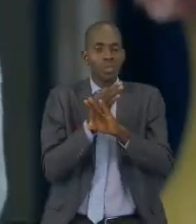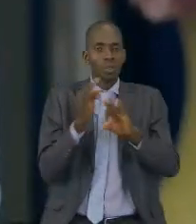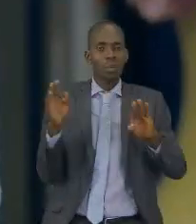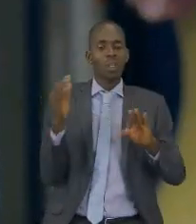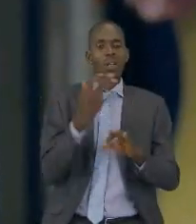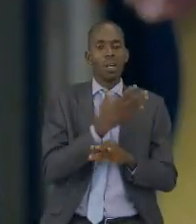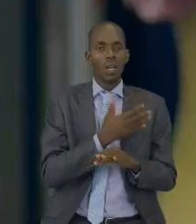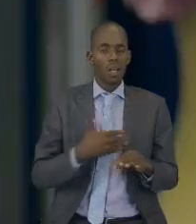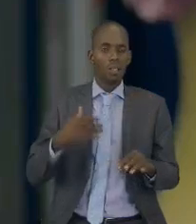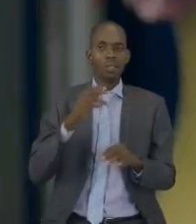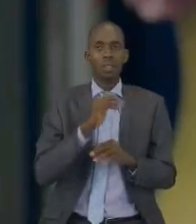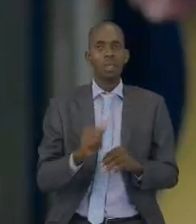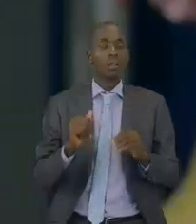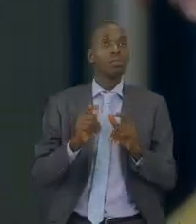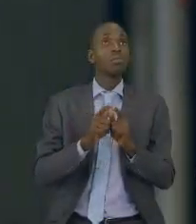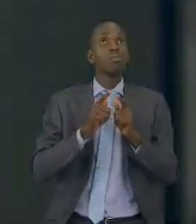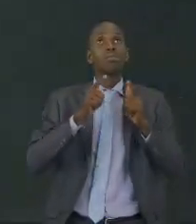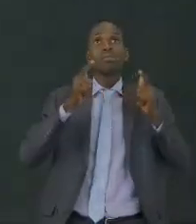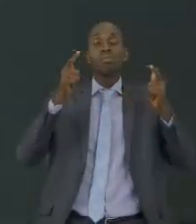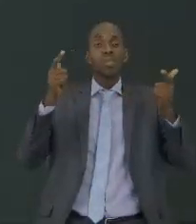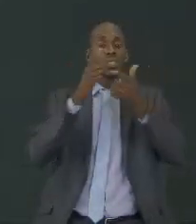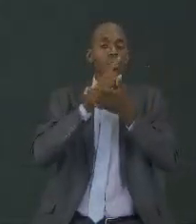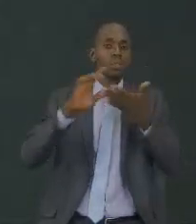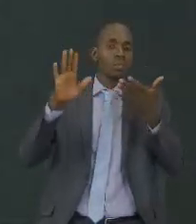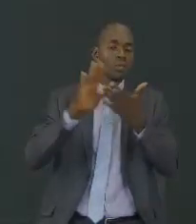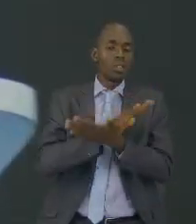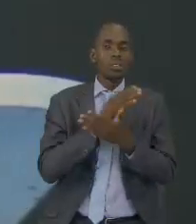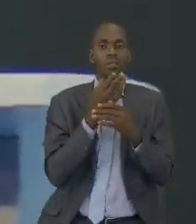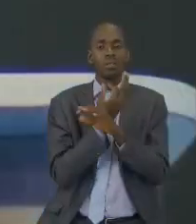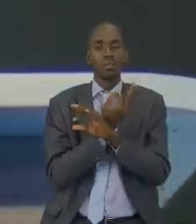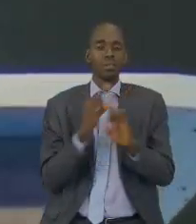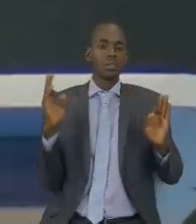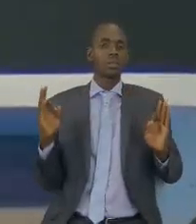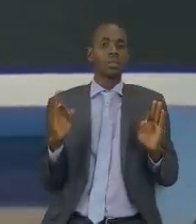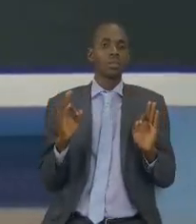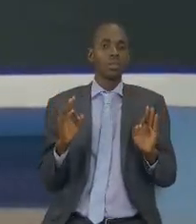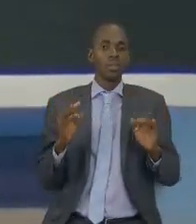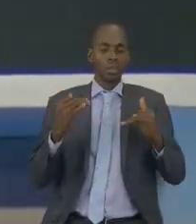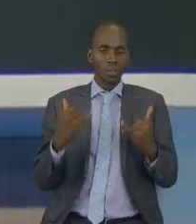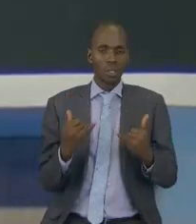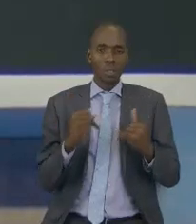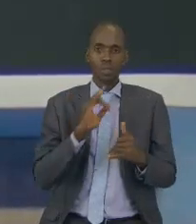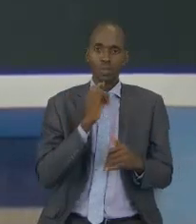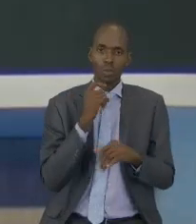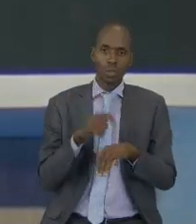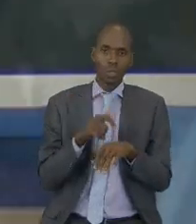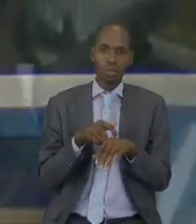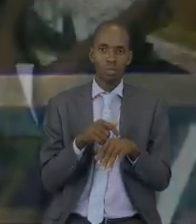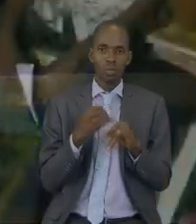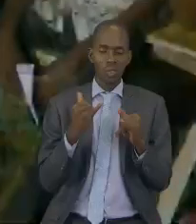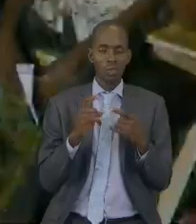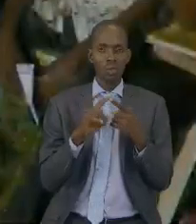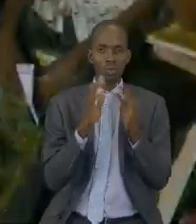a supernatural freedom. It's bowed and eyes closed. You want